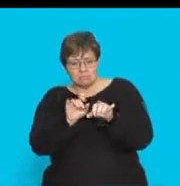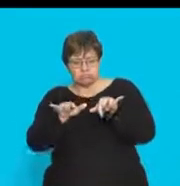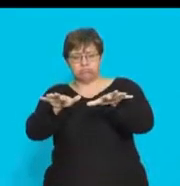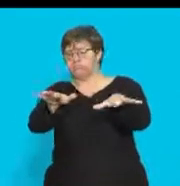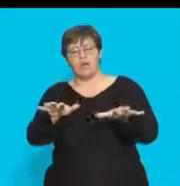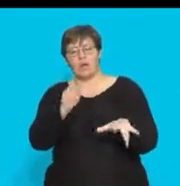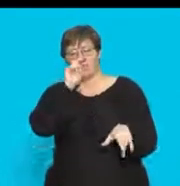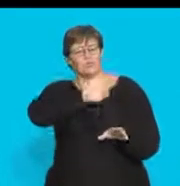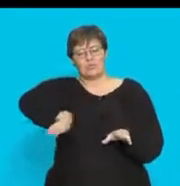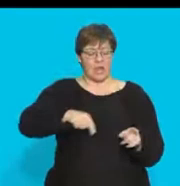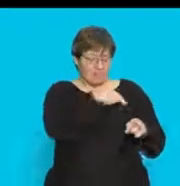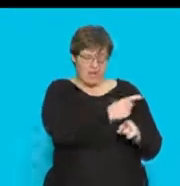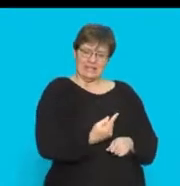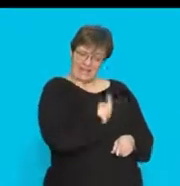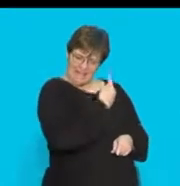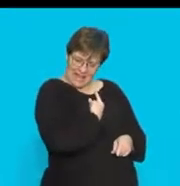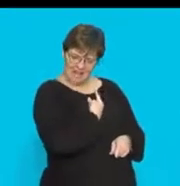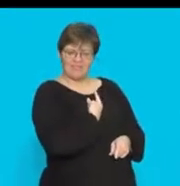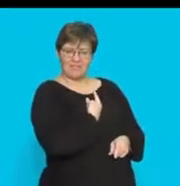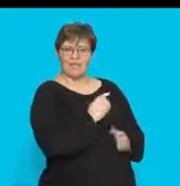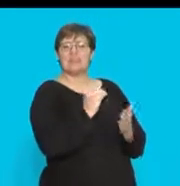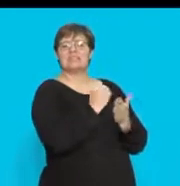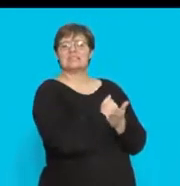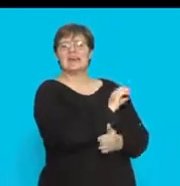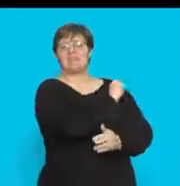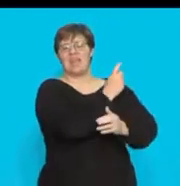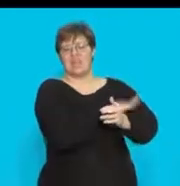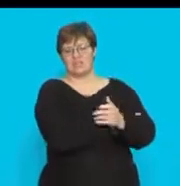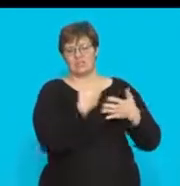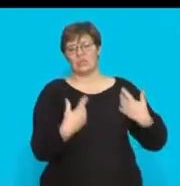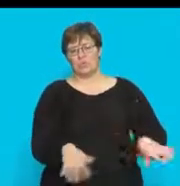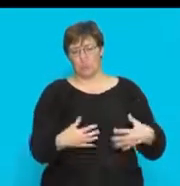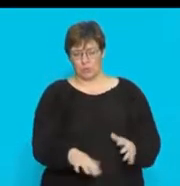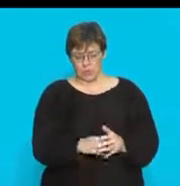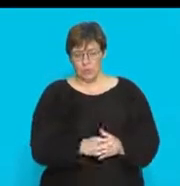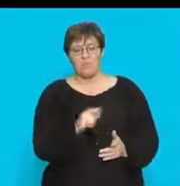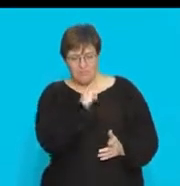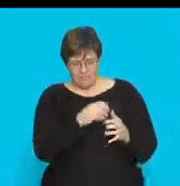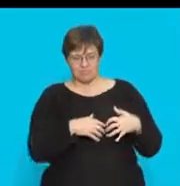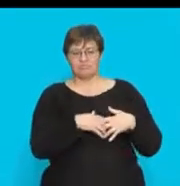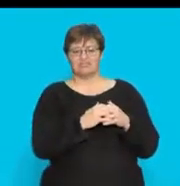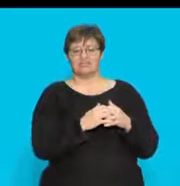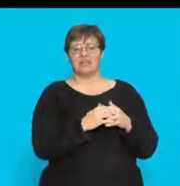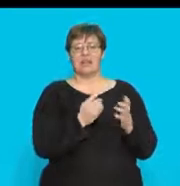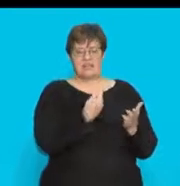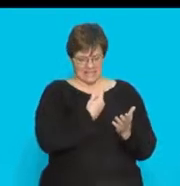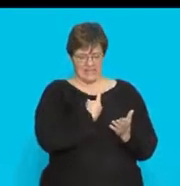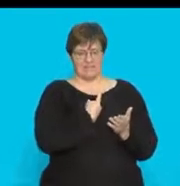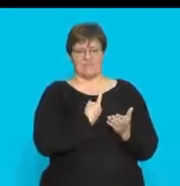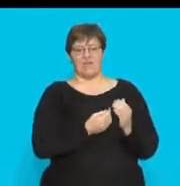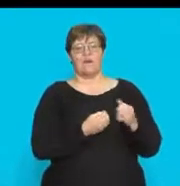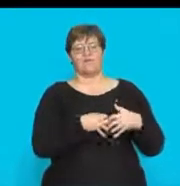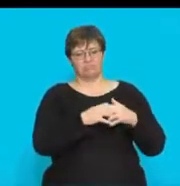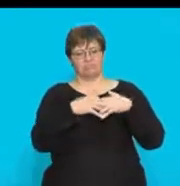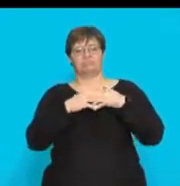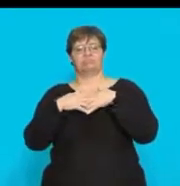it's actually, for the plants, it saves them a lot of energy, right? Having no